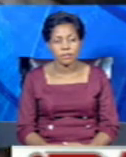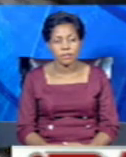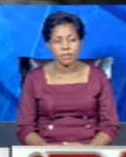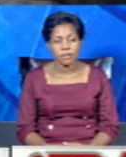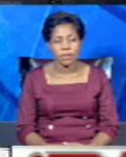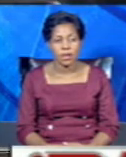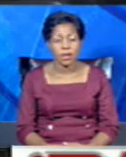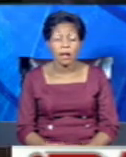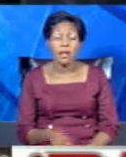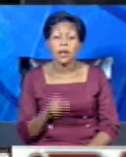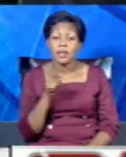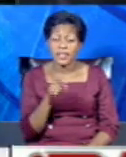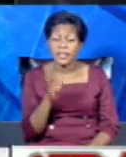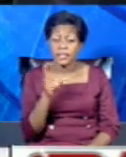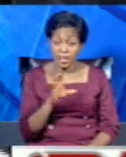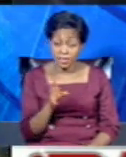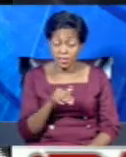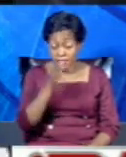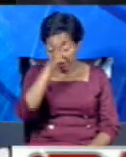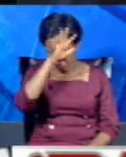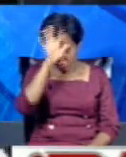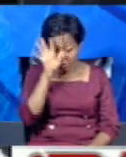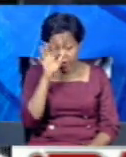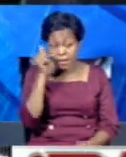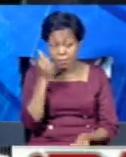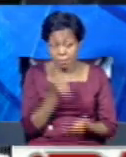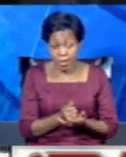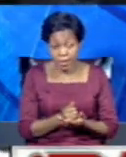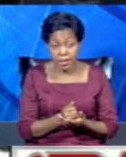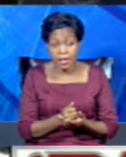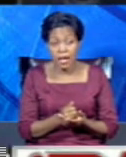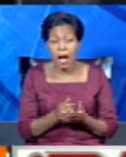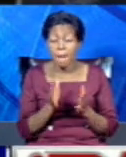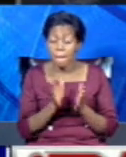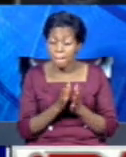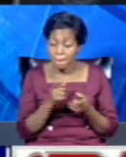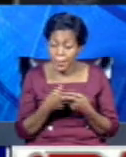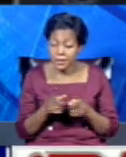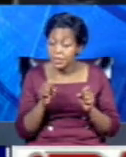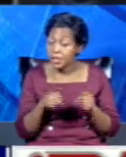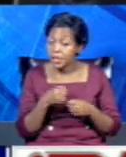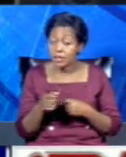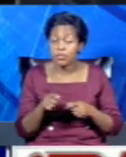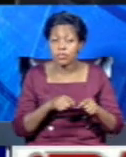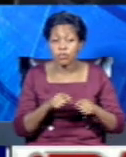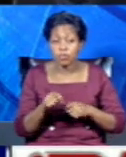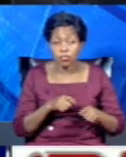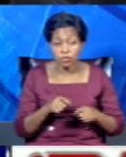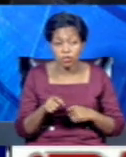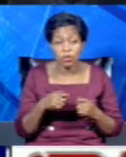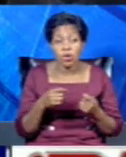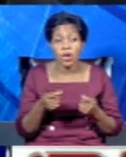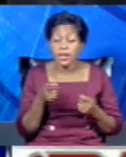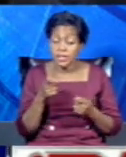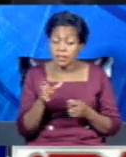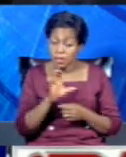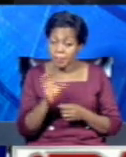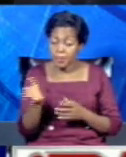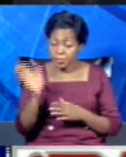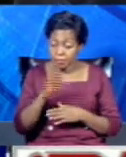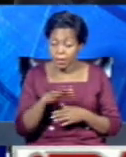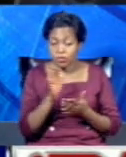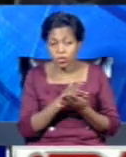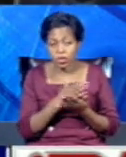In this case, it's Crane Bank, but they're no longer in control of the company. The company reverted back to shareholders.